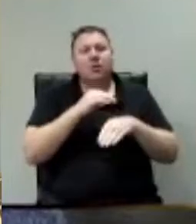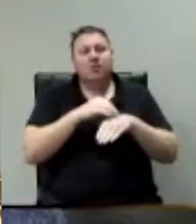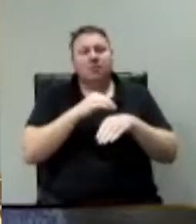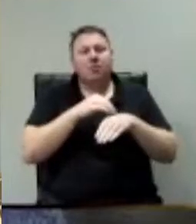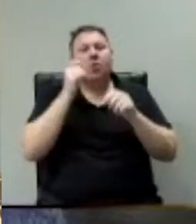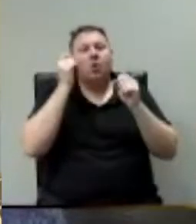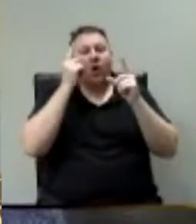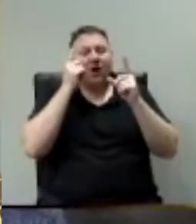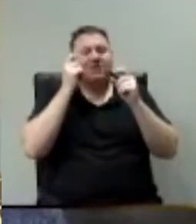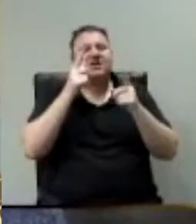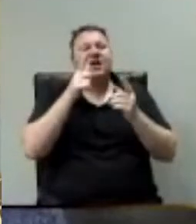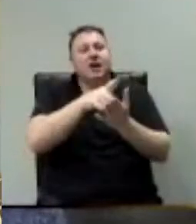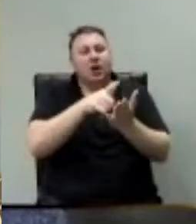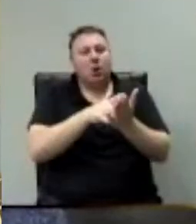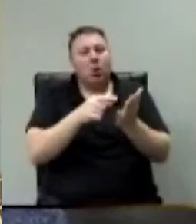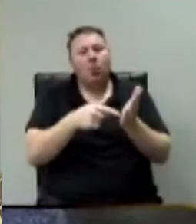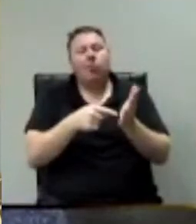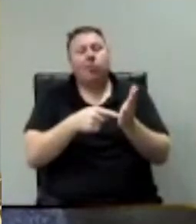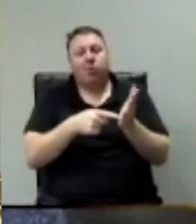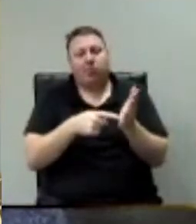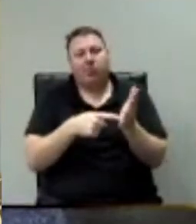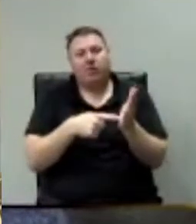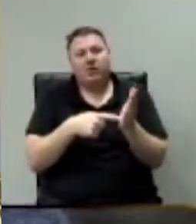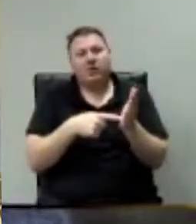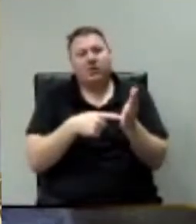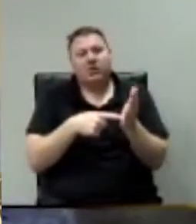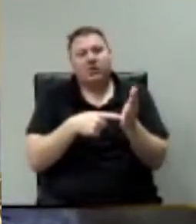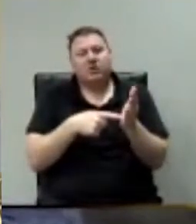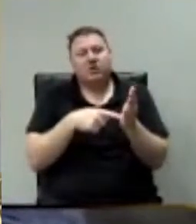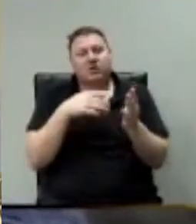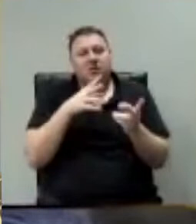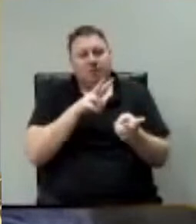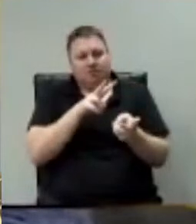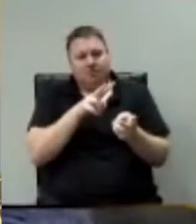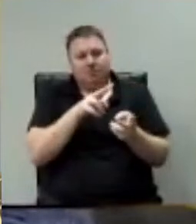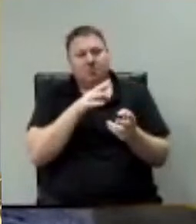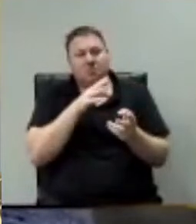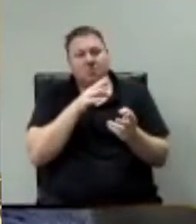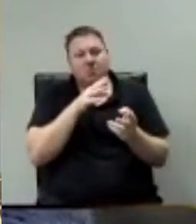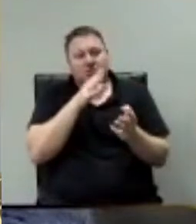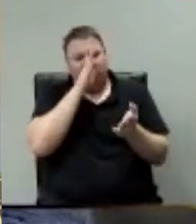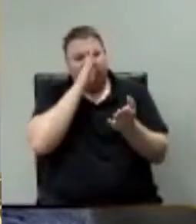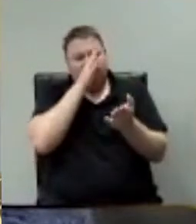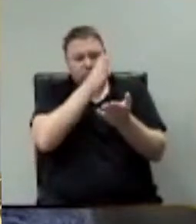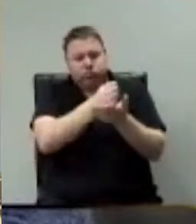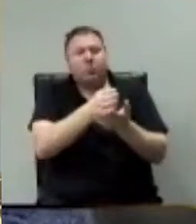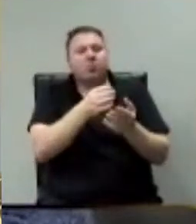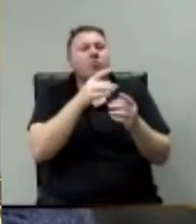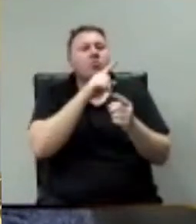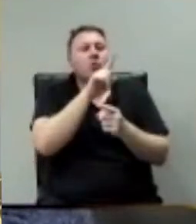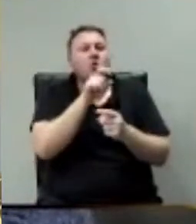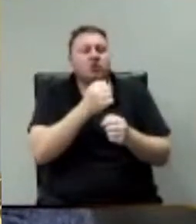understanding into law. But I'll just shoot straight to my question.